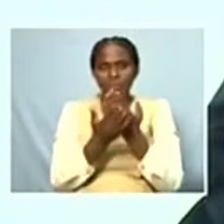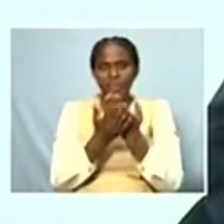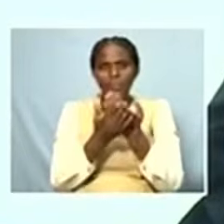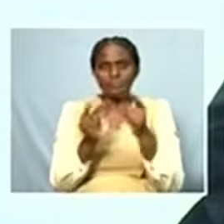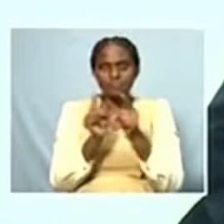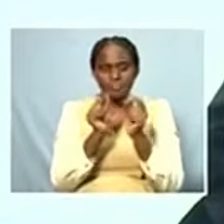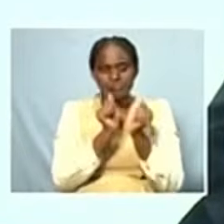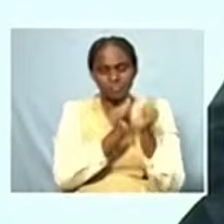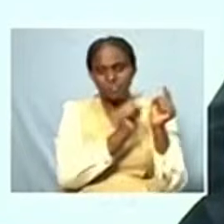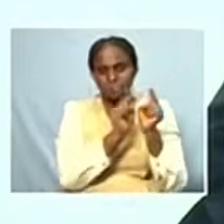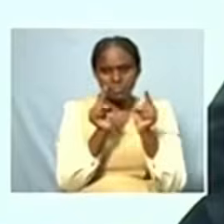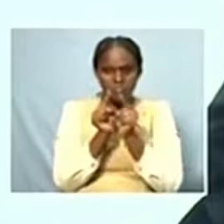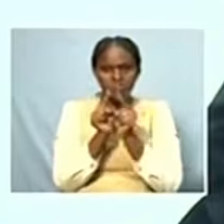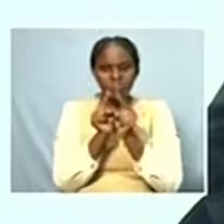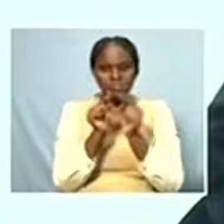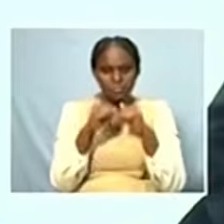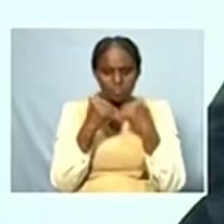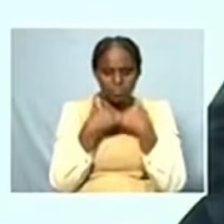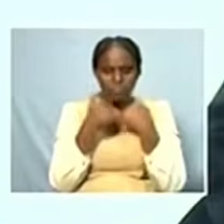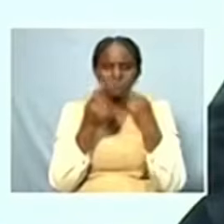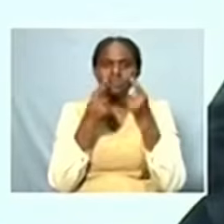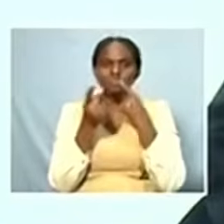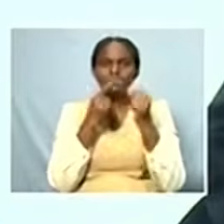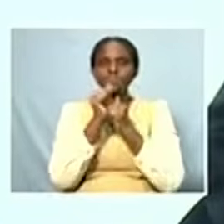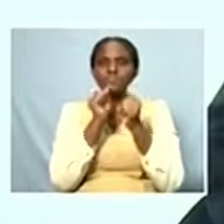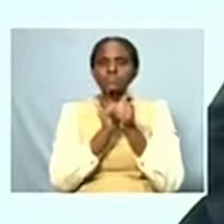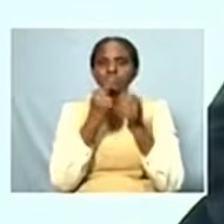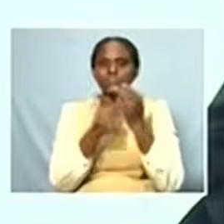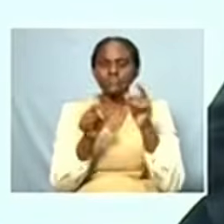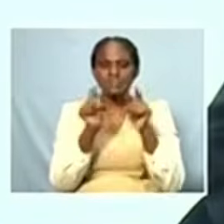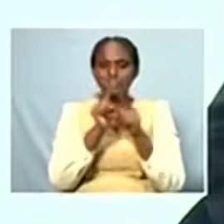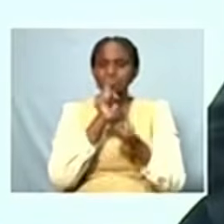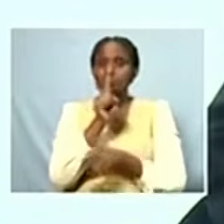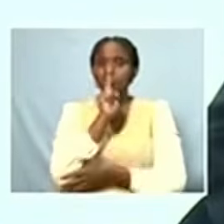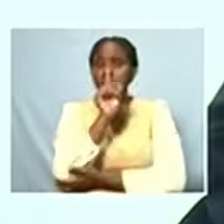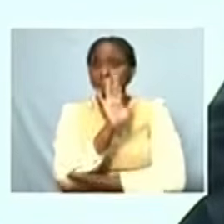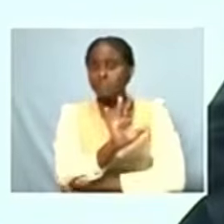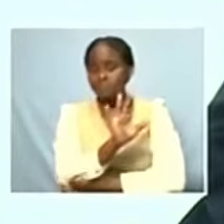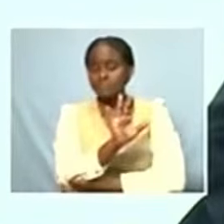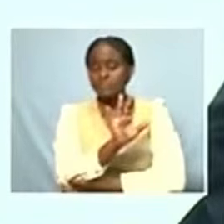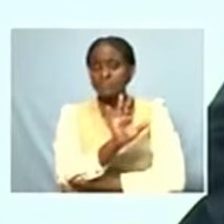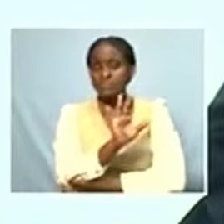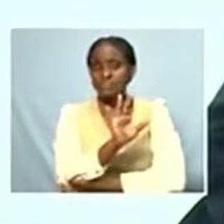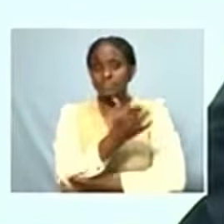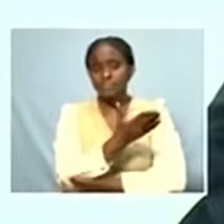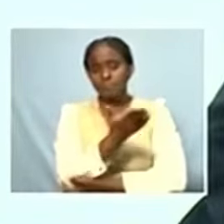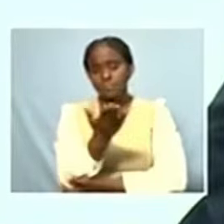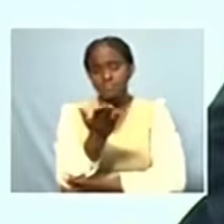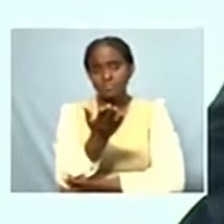And also we've talked about the fact that